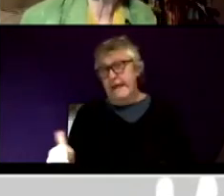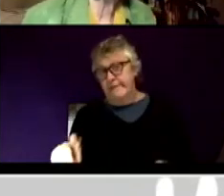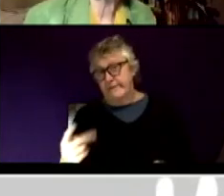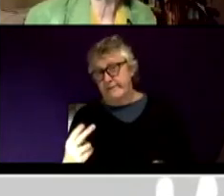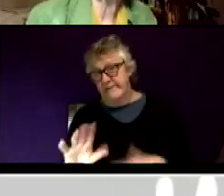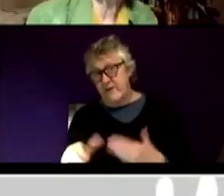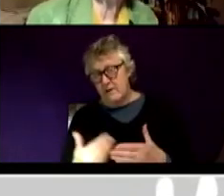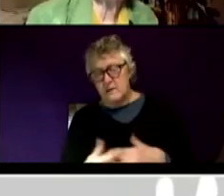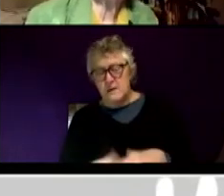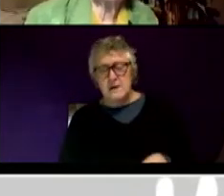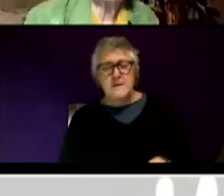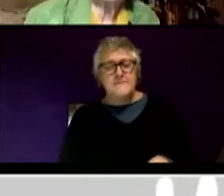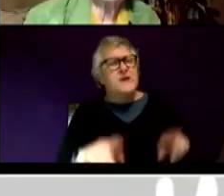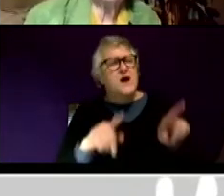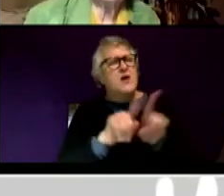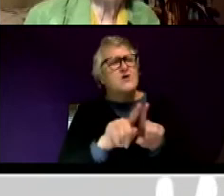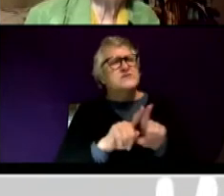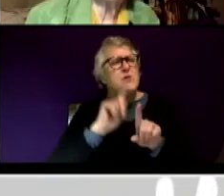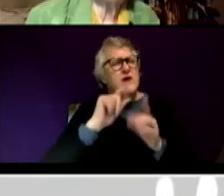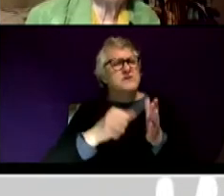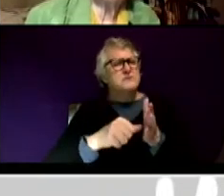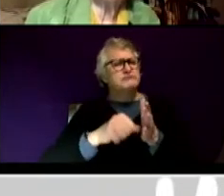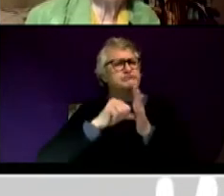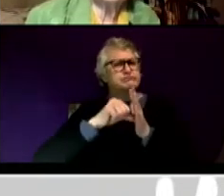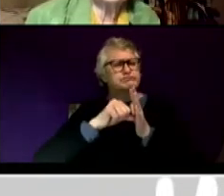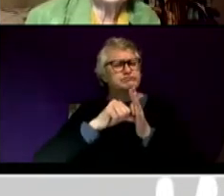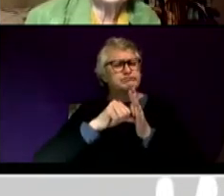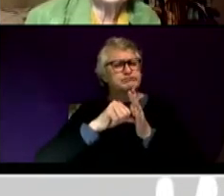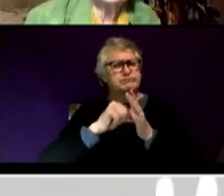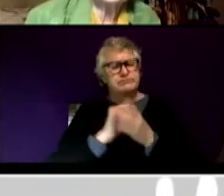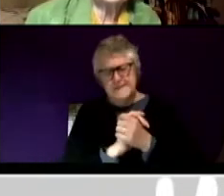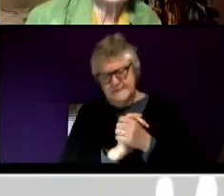I also want to shine a spotlight on some of